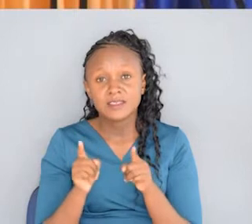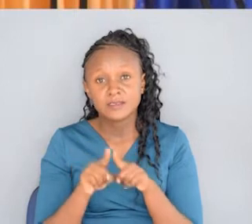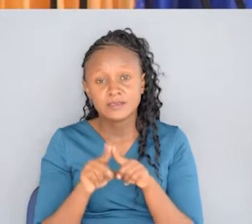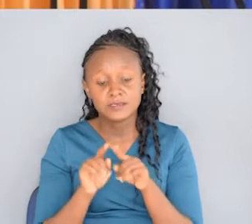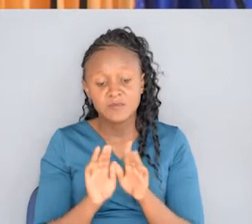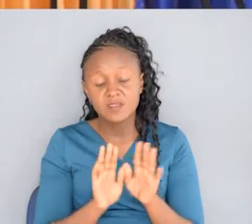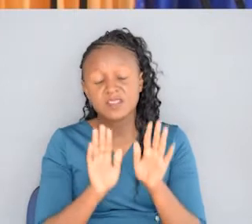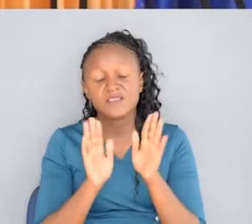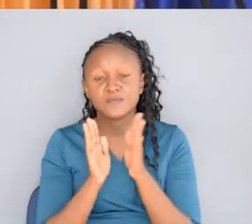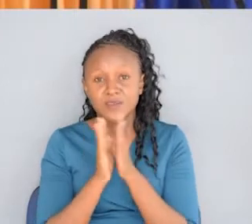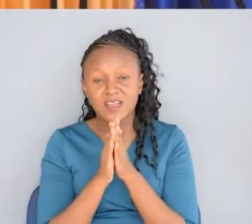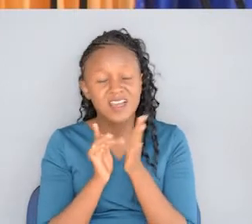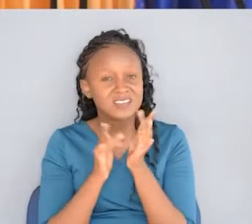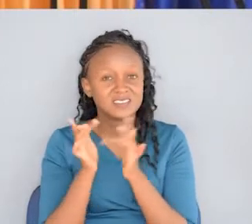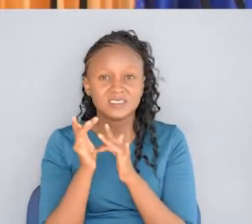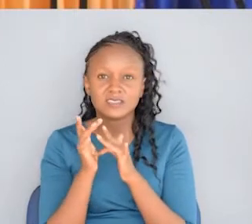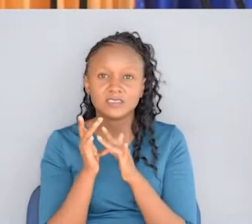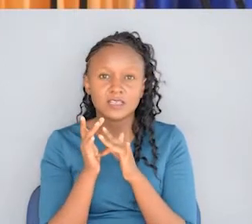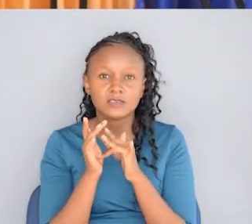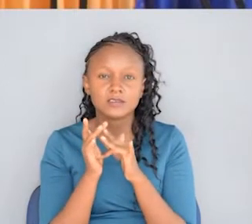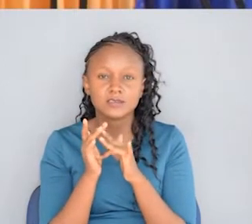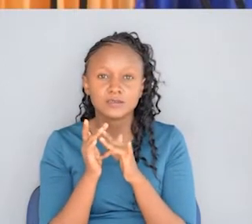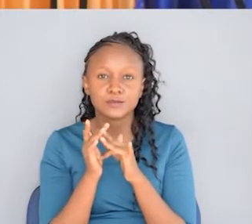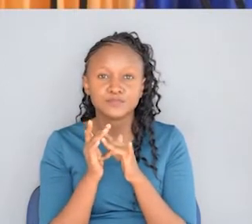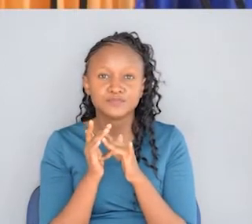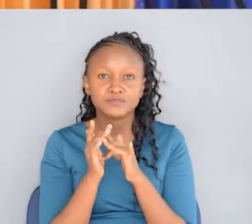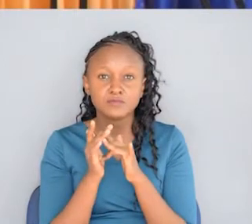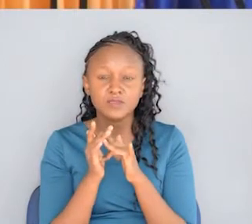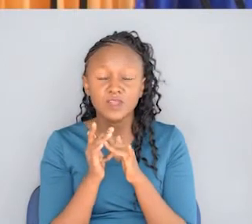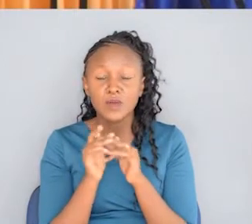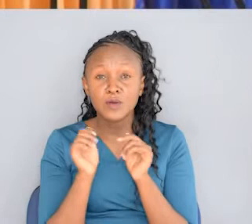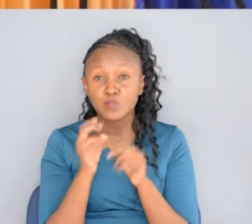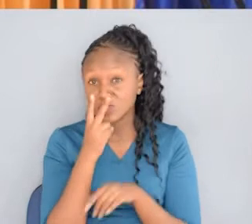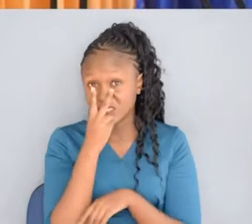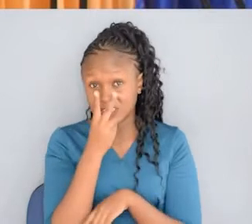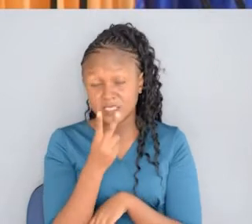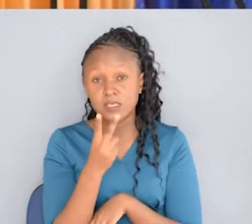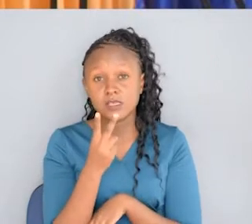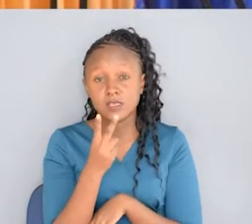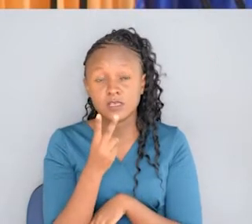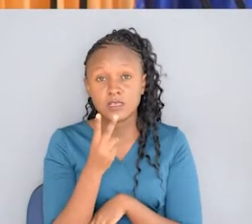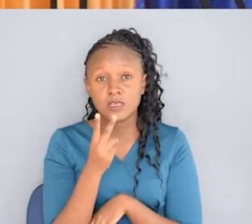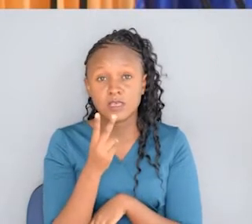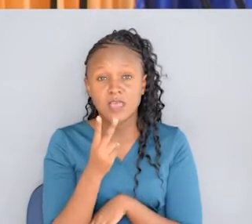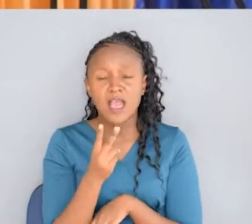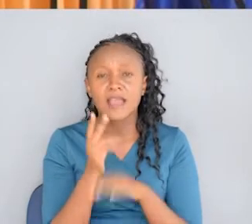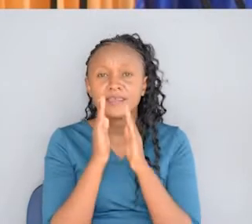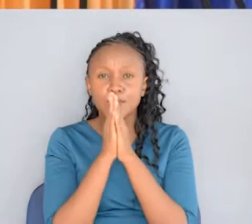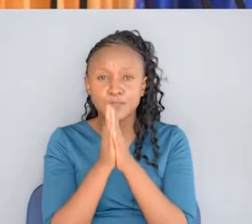very you know, we can see Jesus spending many hours at night. You know,